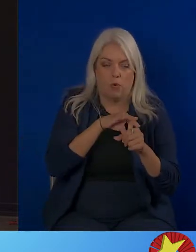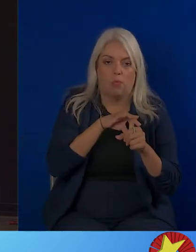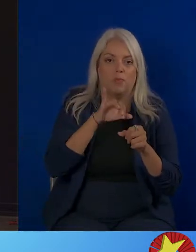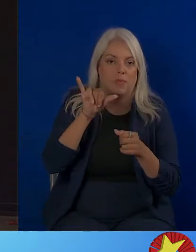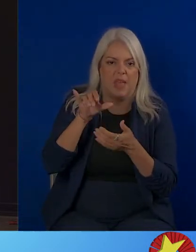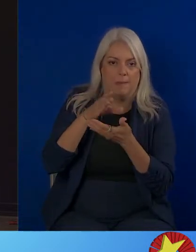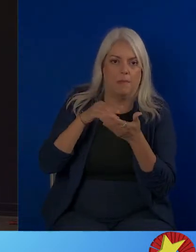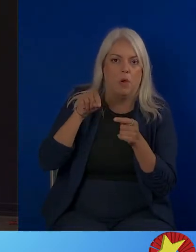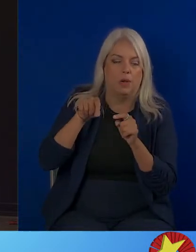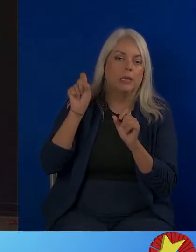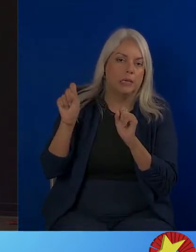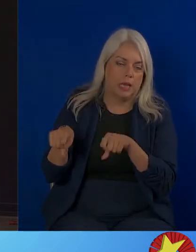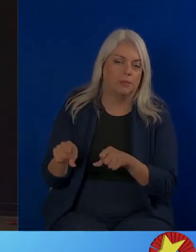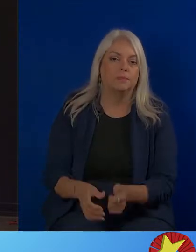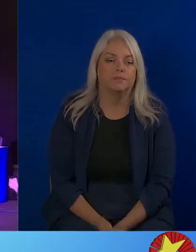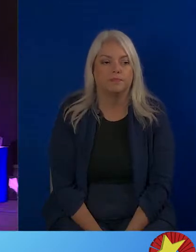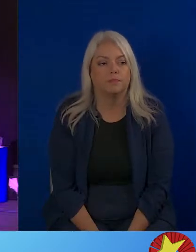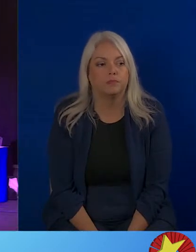So.